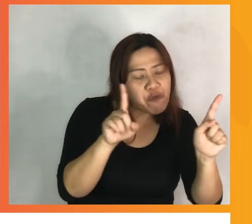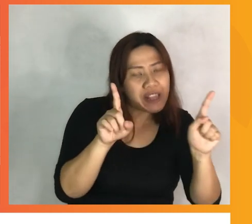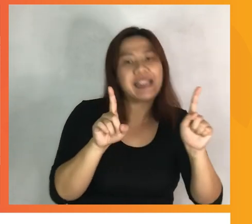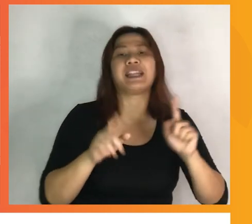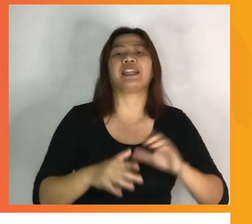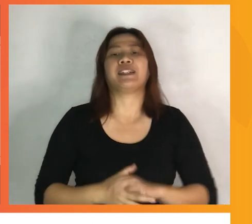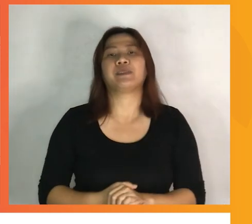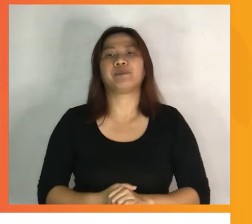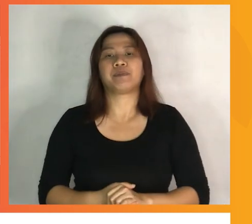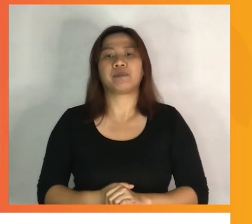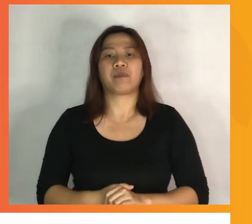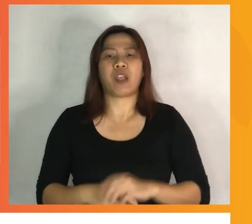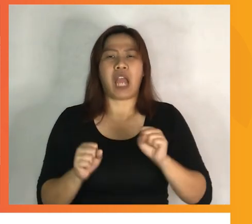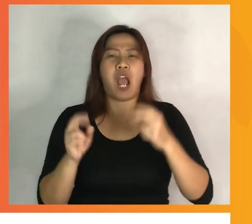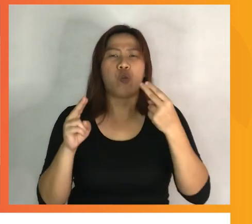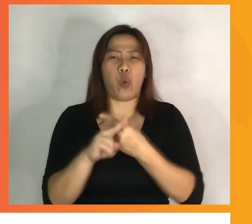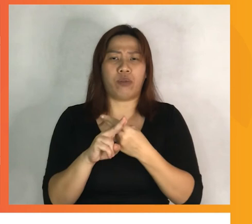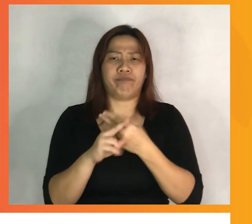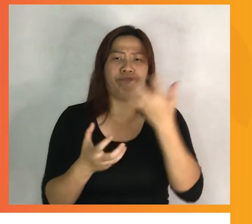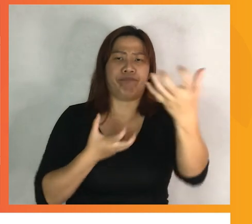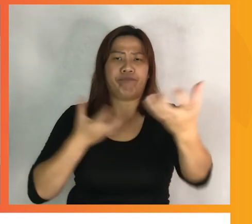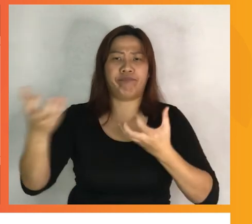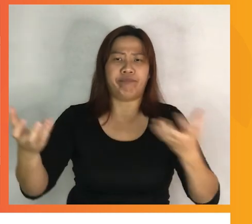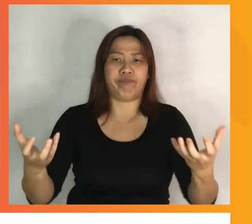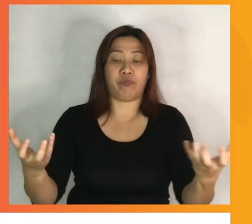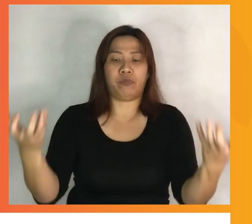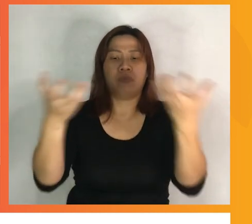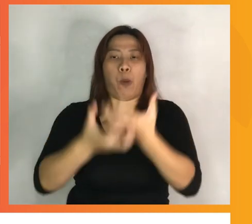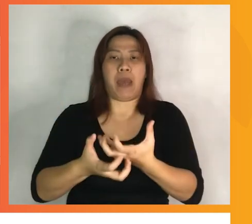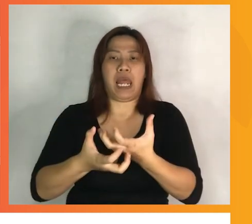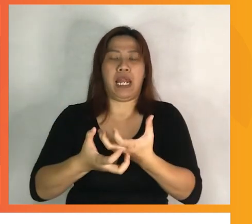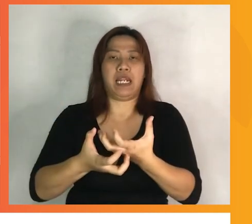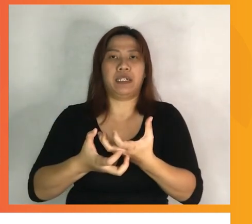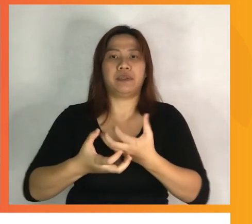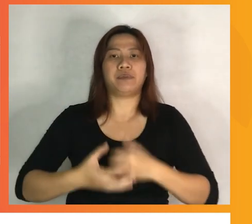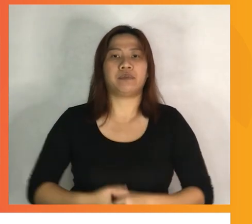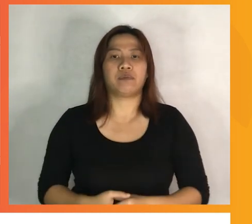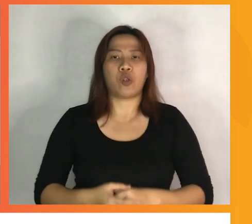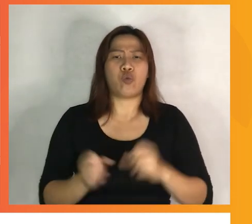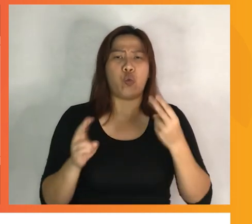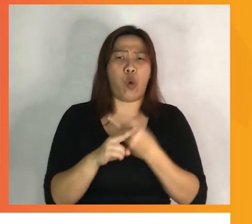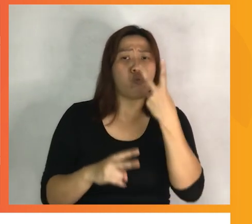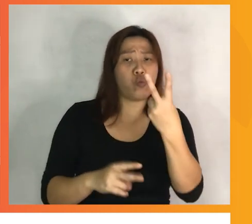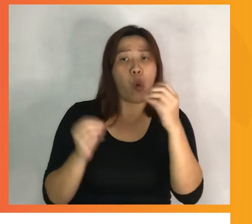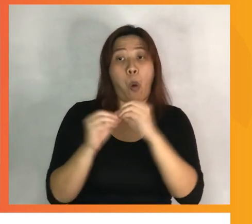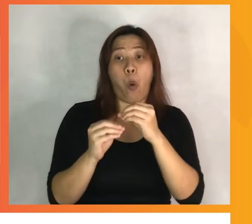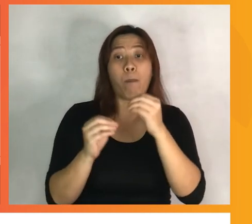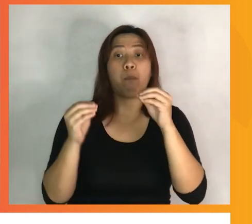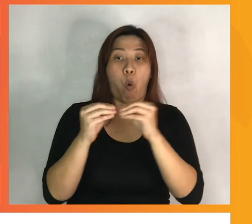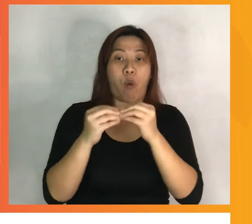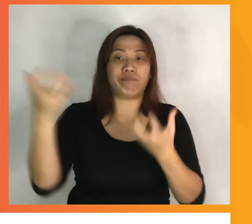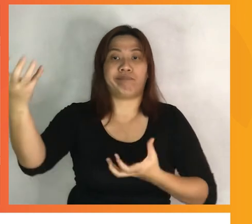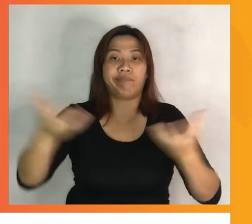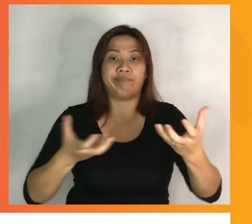different. But you can also use the STEP components in combination. So you can use two or more